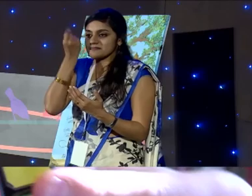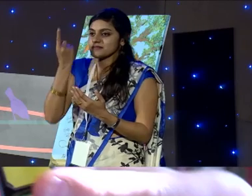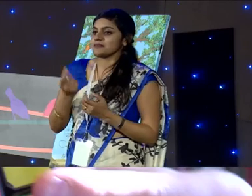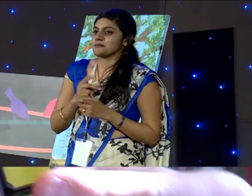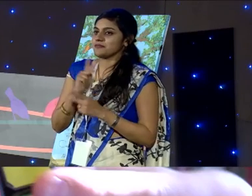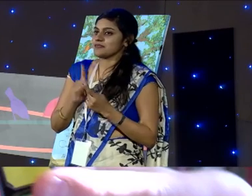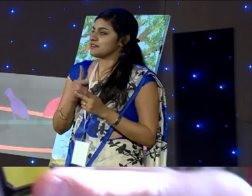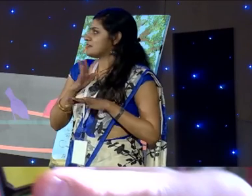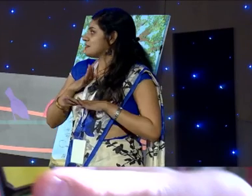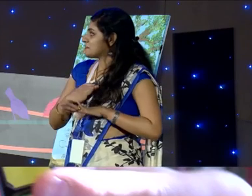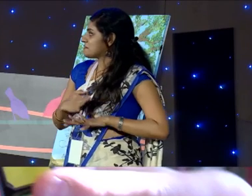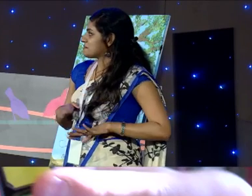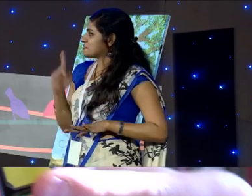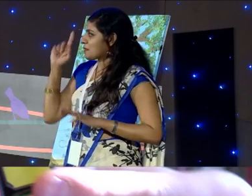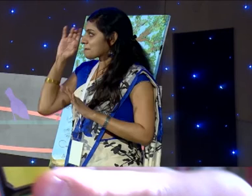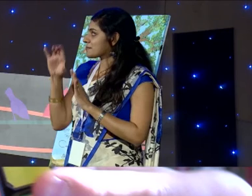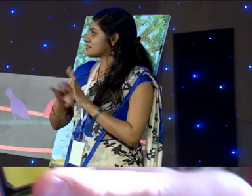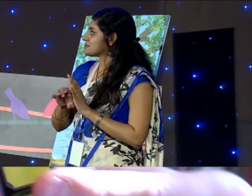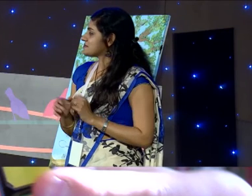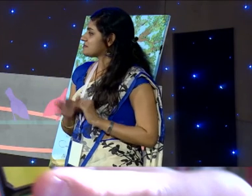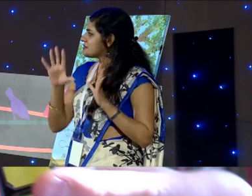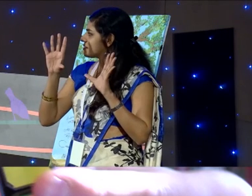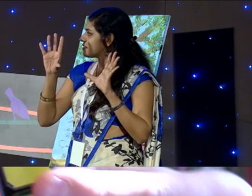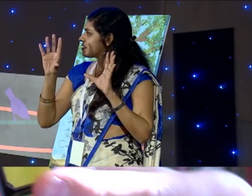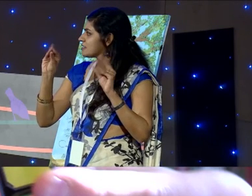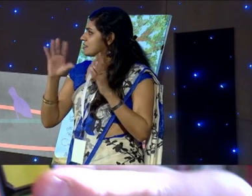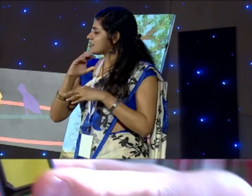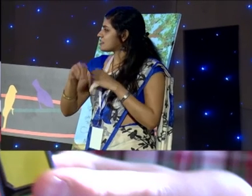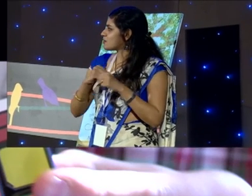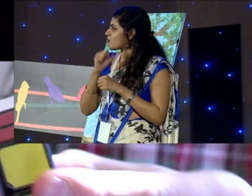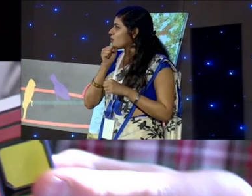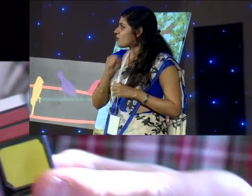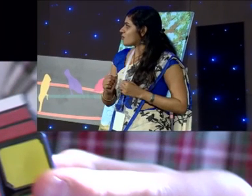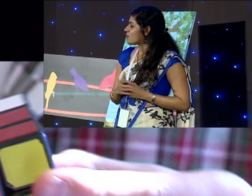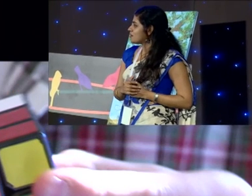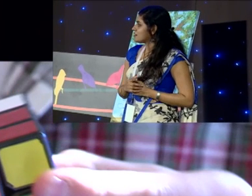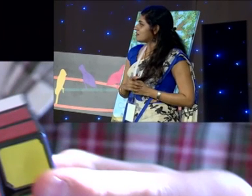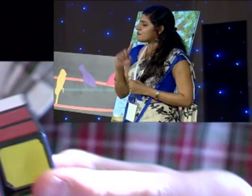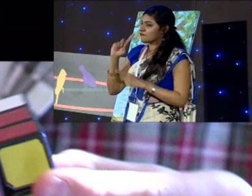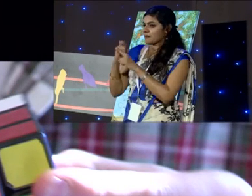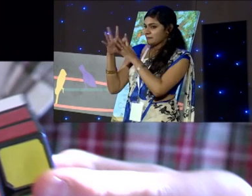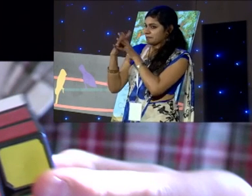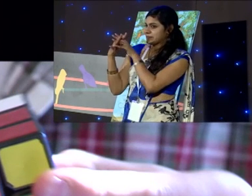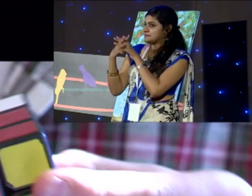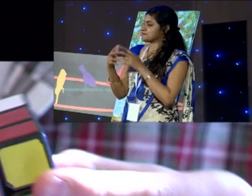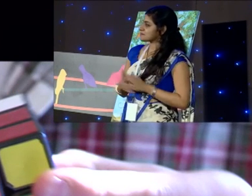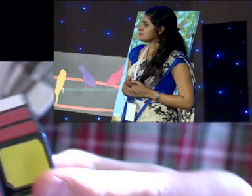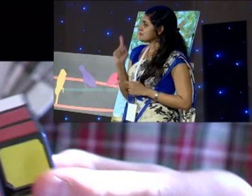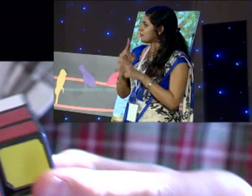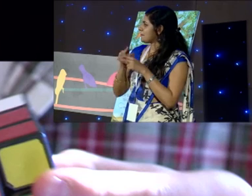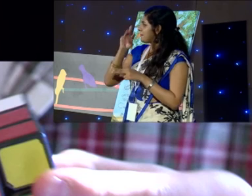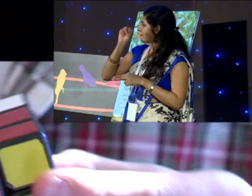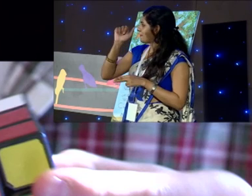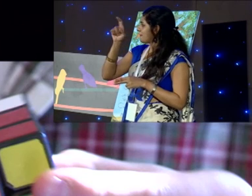this image of 10-year-old Max Park in California. He